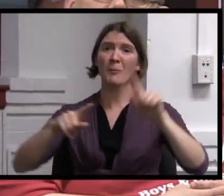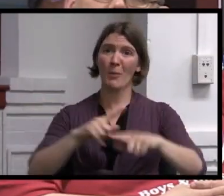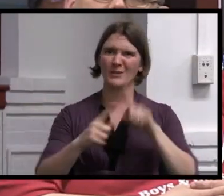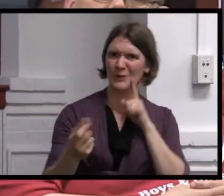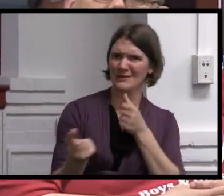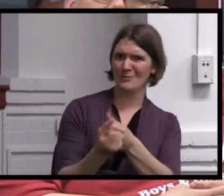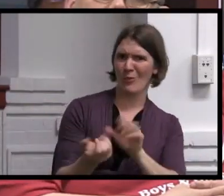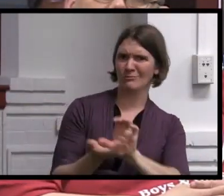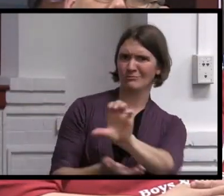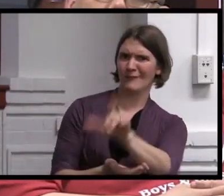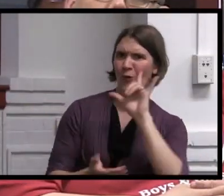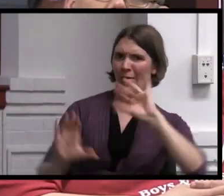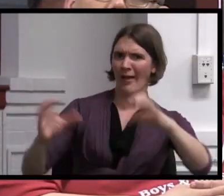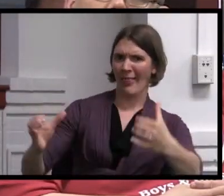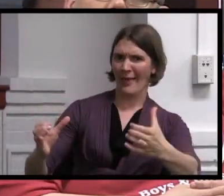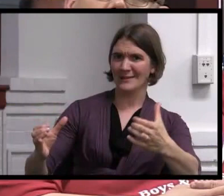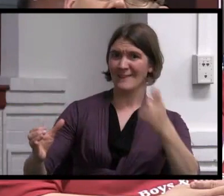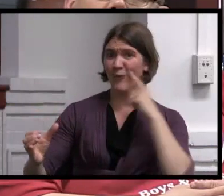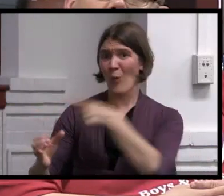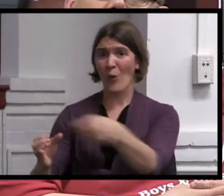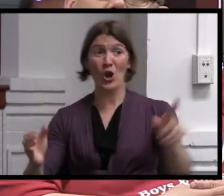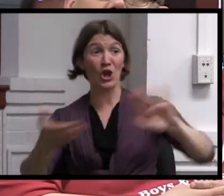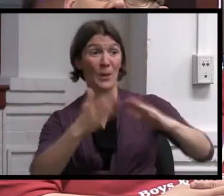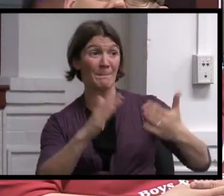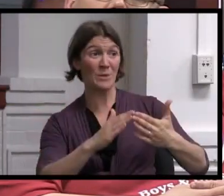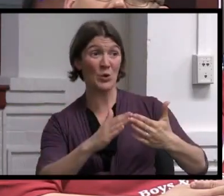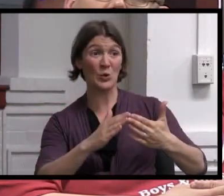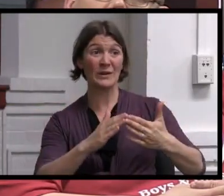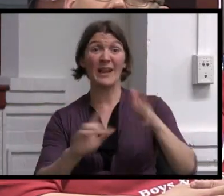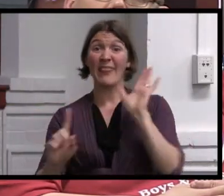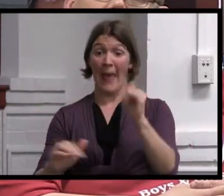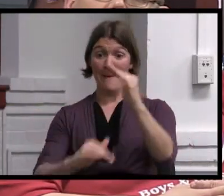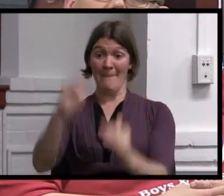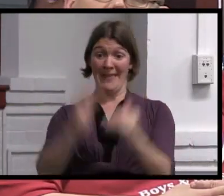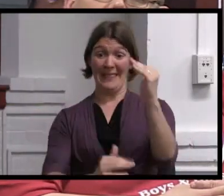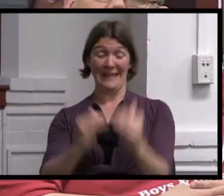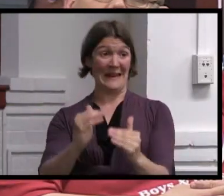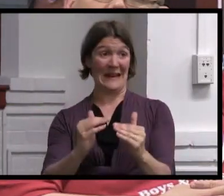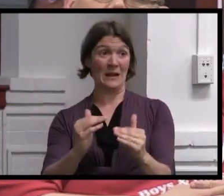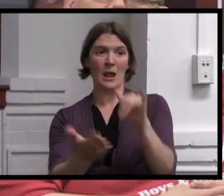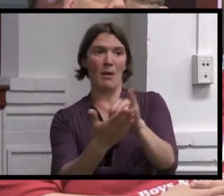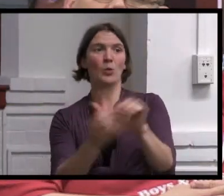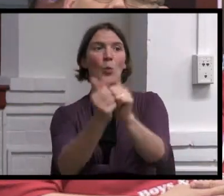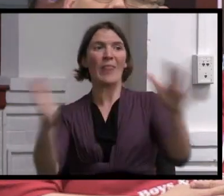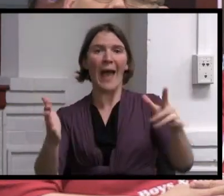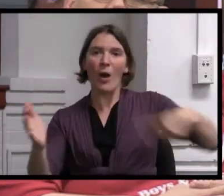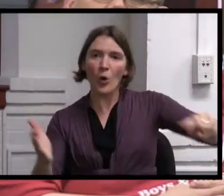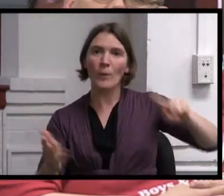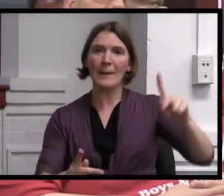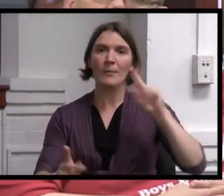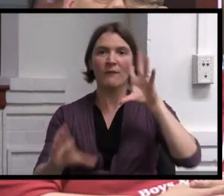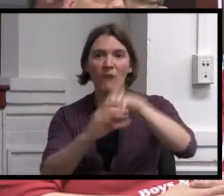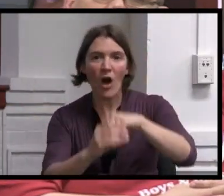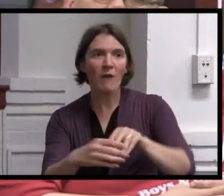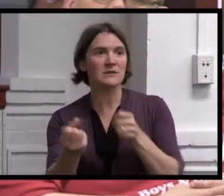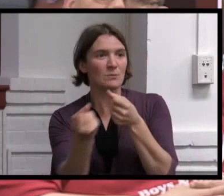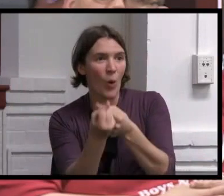financial support for NECA and for the community. That amazing facility would not have been built without the Brattleboro community